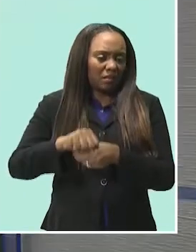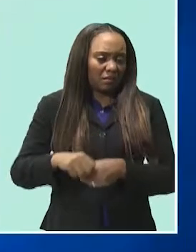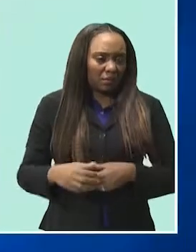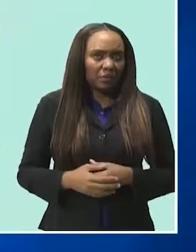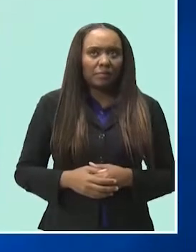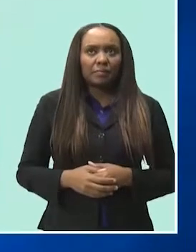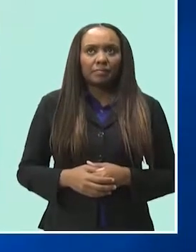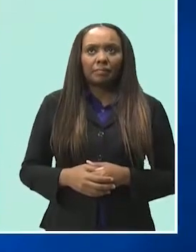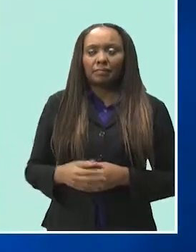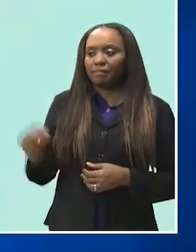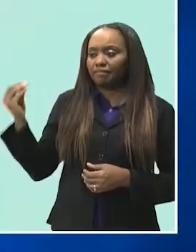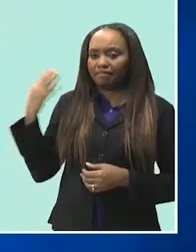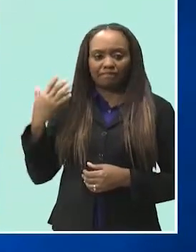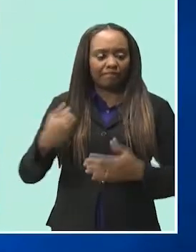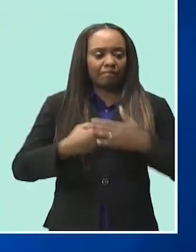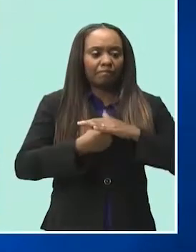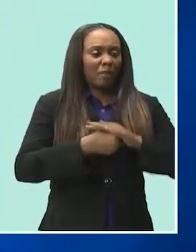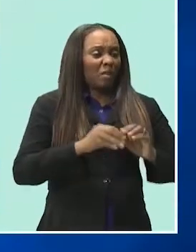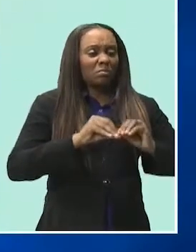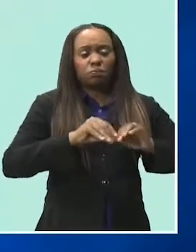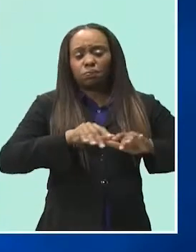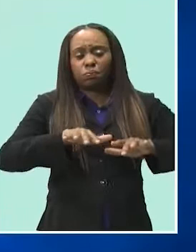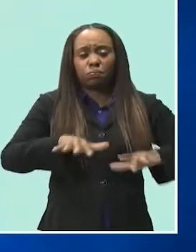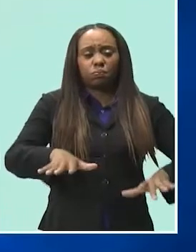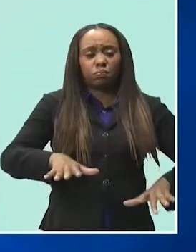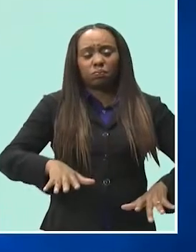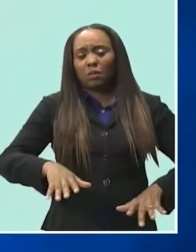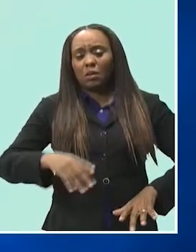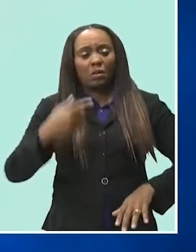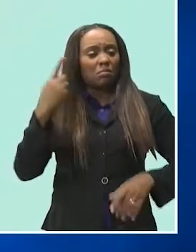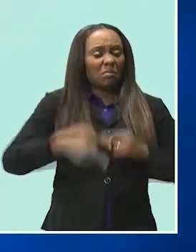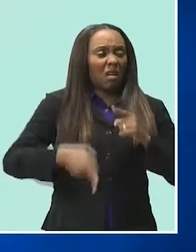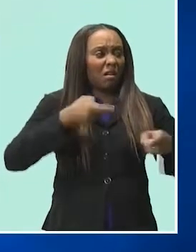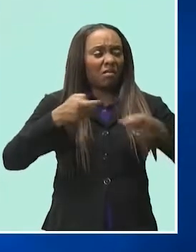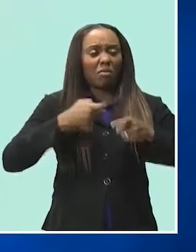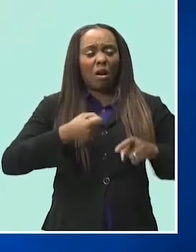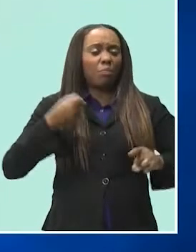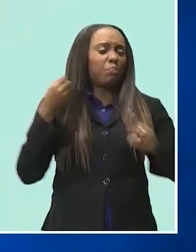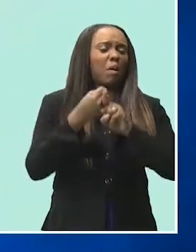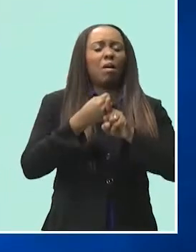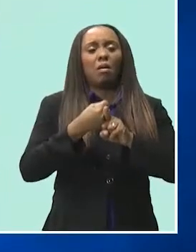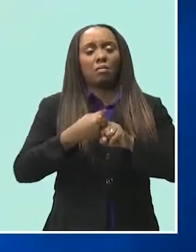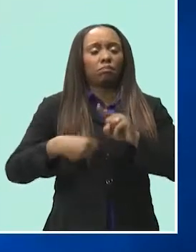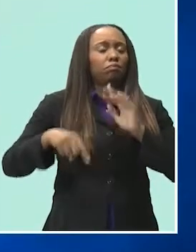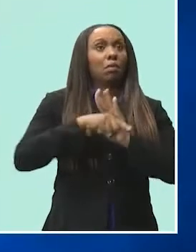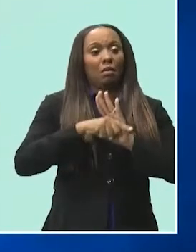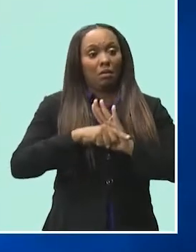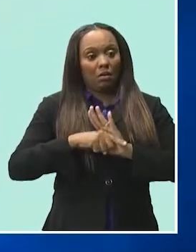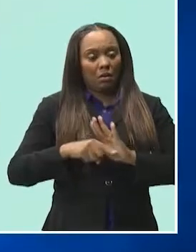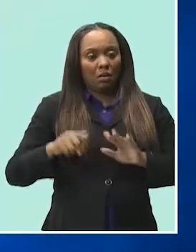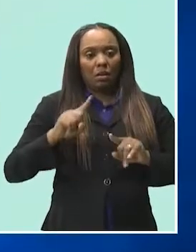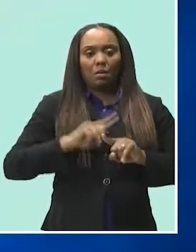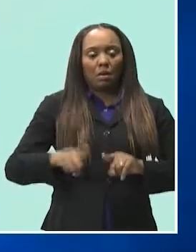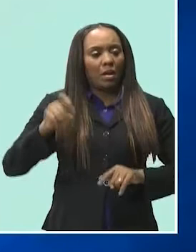a disease which was sprung on us, over which we have no control, but we have to be here